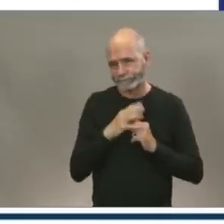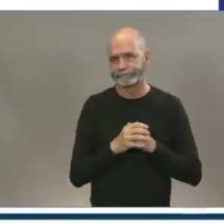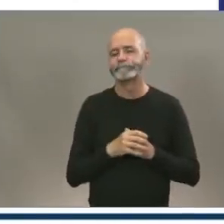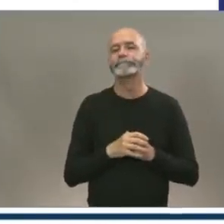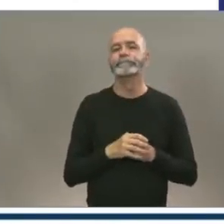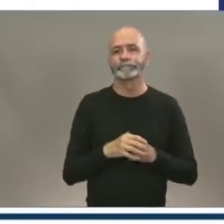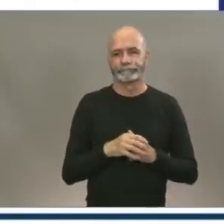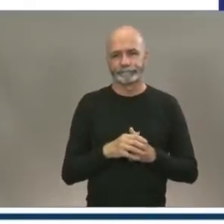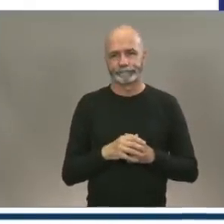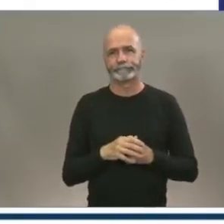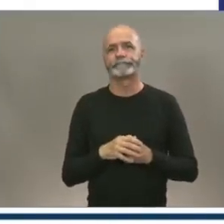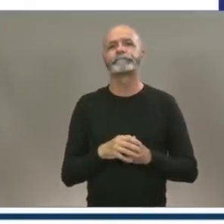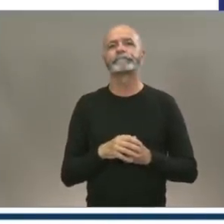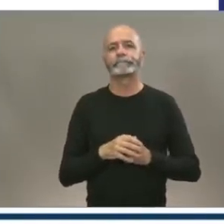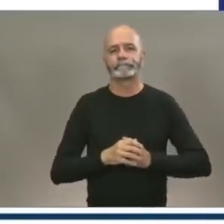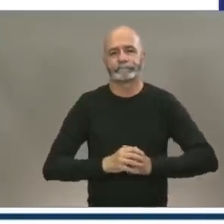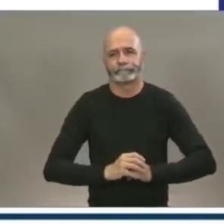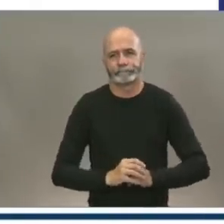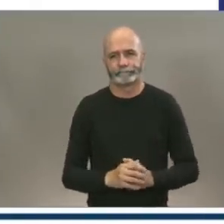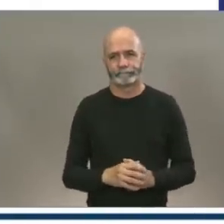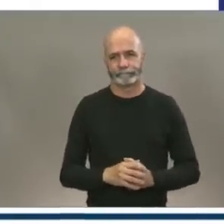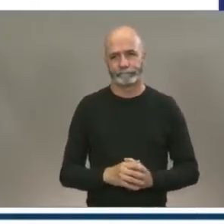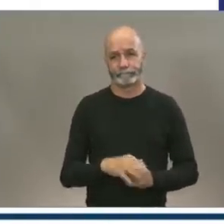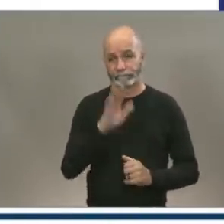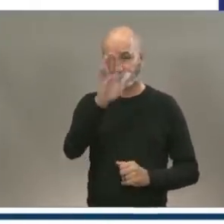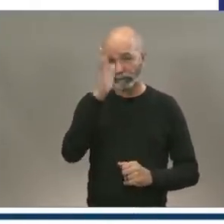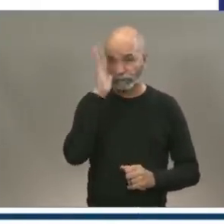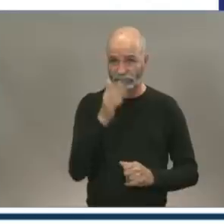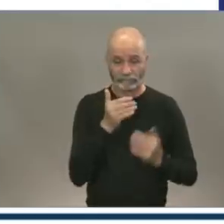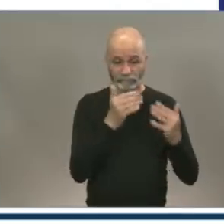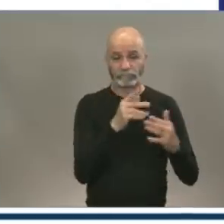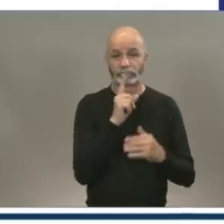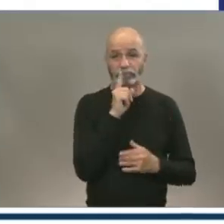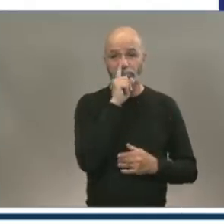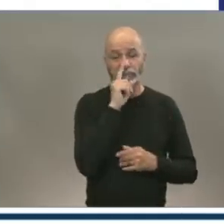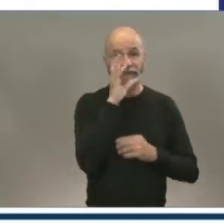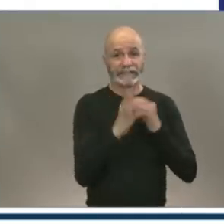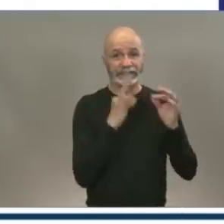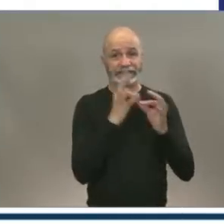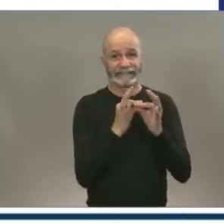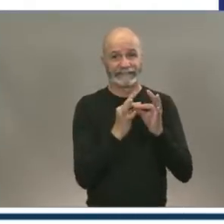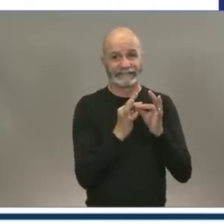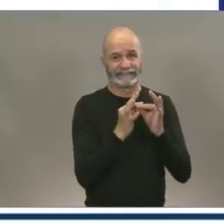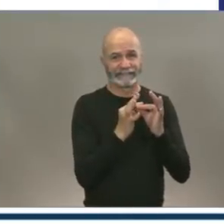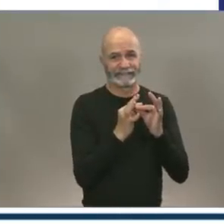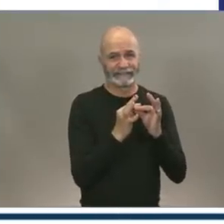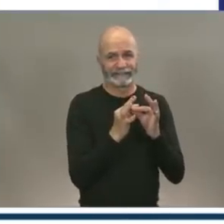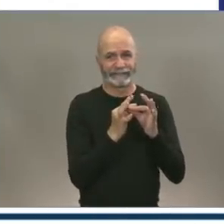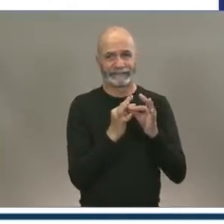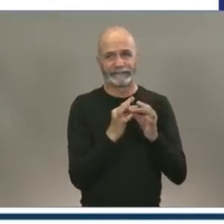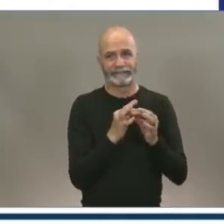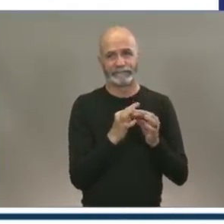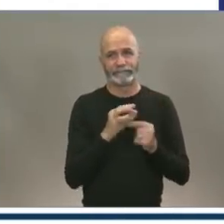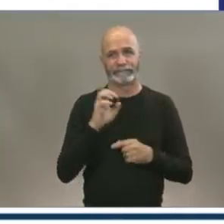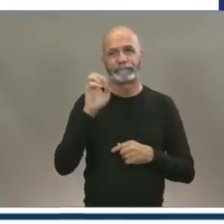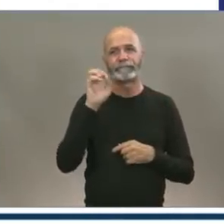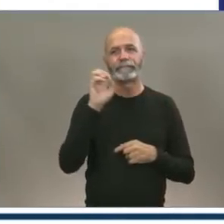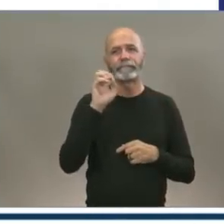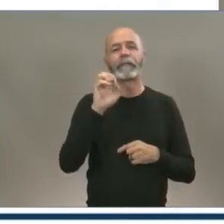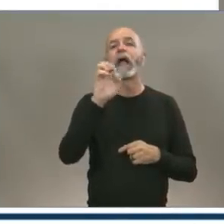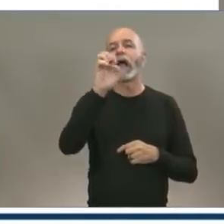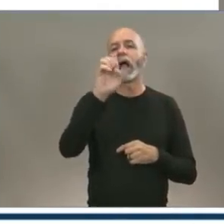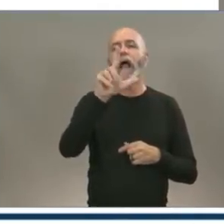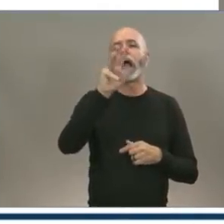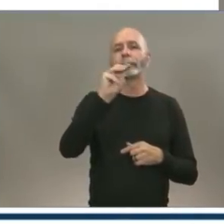testing site again in Emsdale with these cases at Hansey's? Well, I think local public health will always look